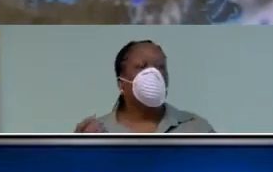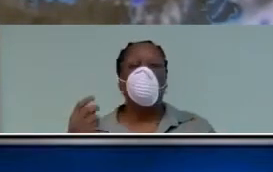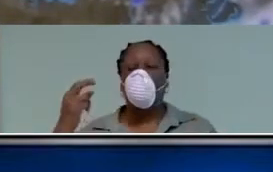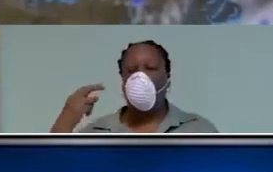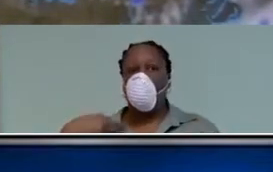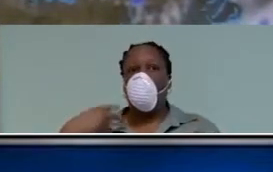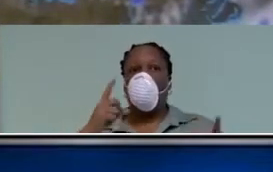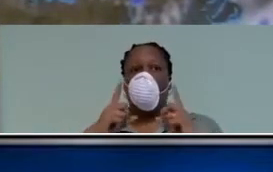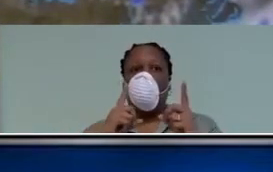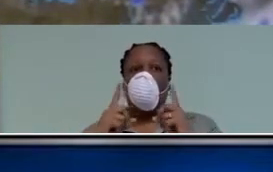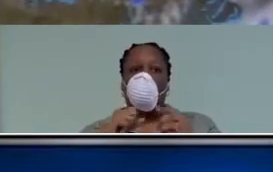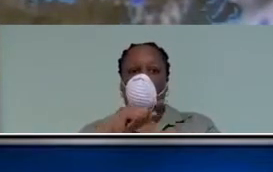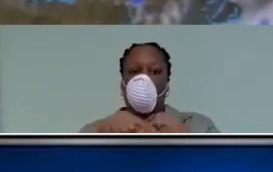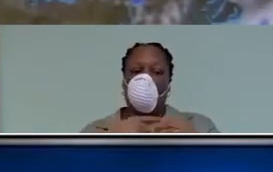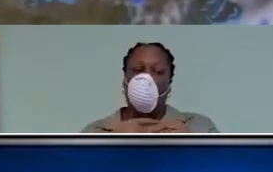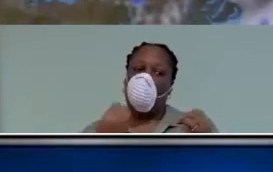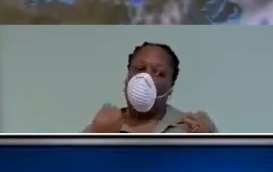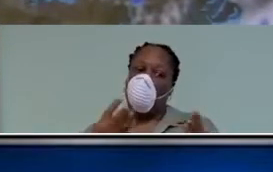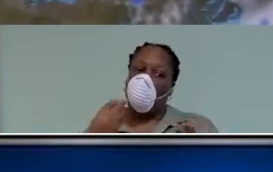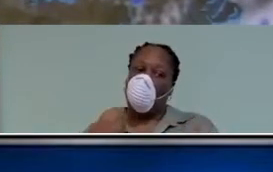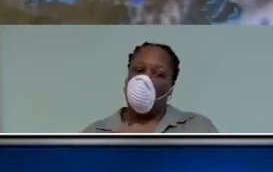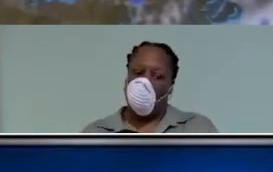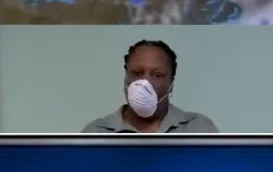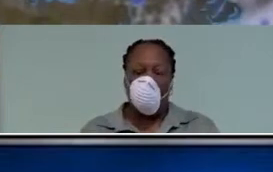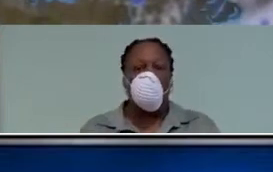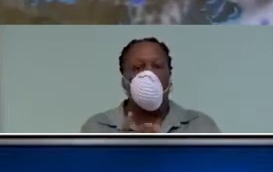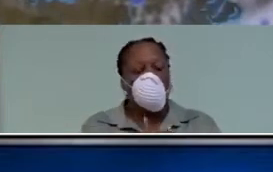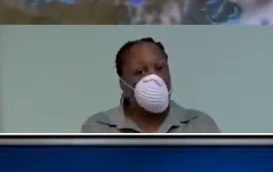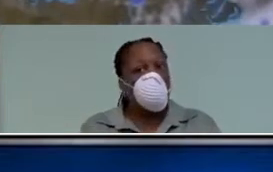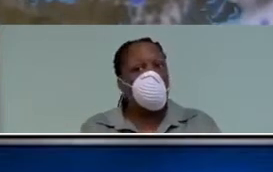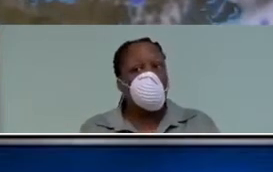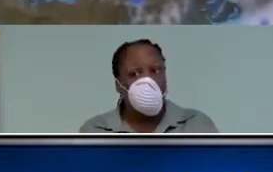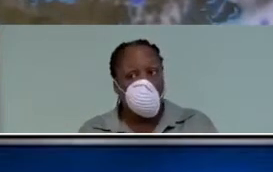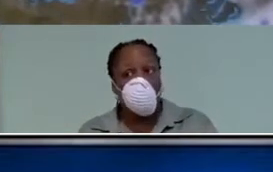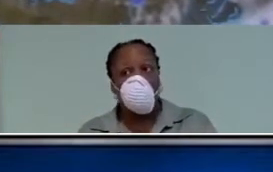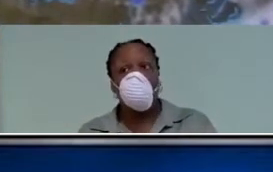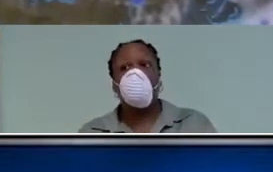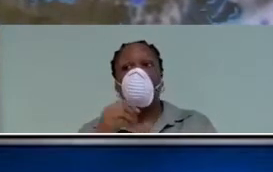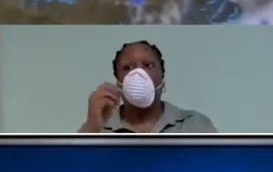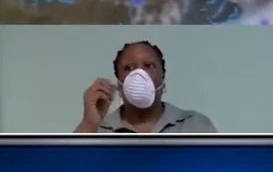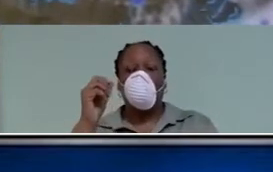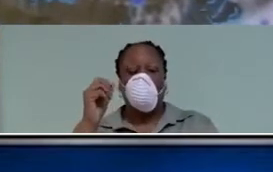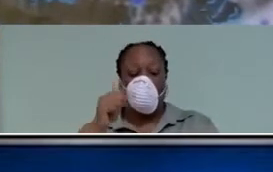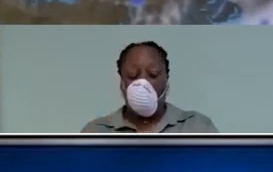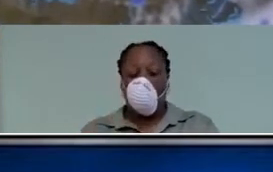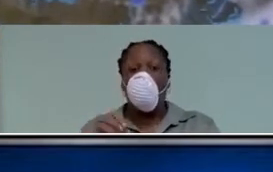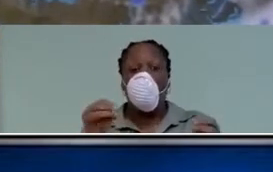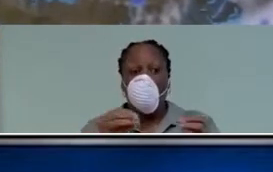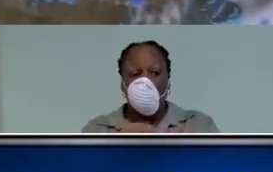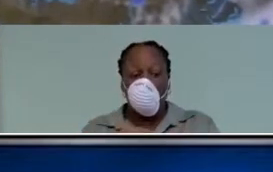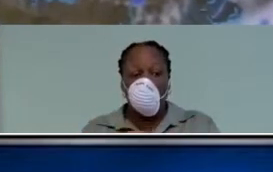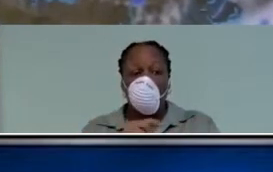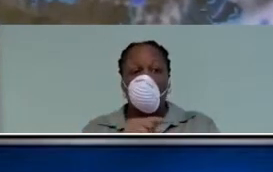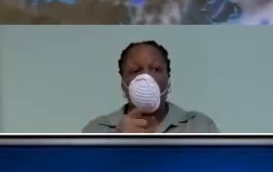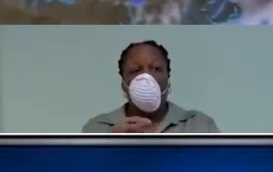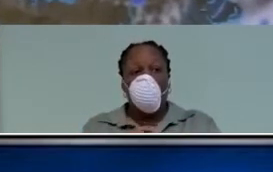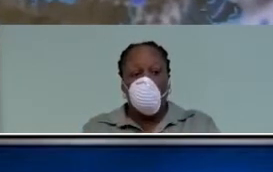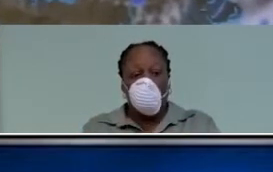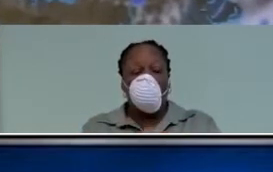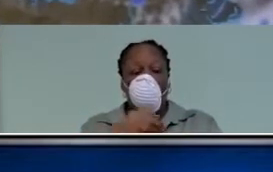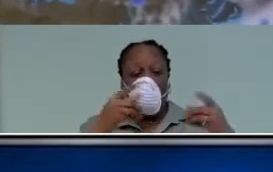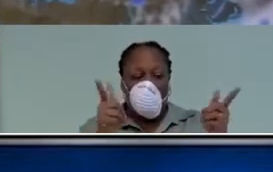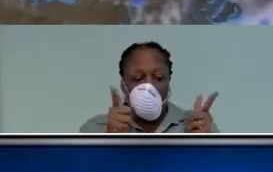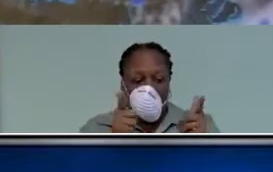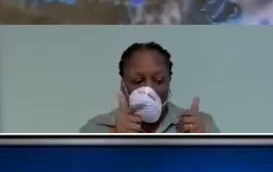the discussion about the possibility of looking at how we can discuss as a chamber with